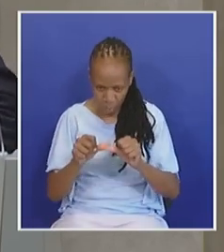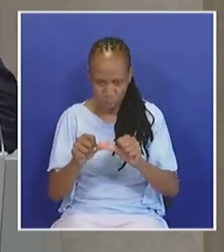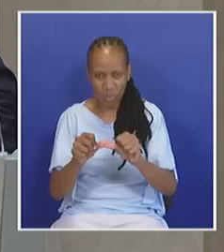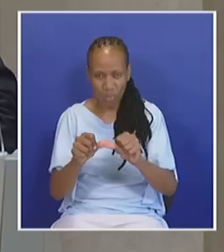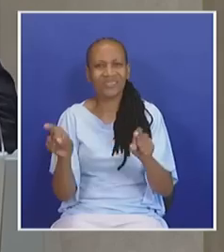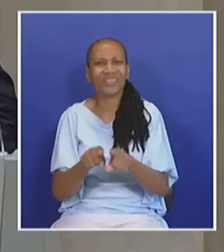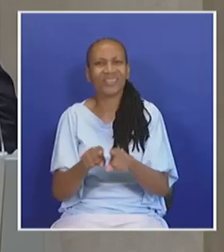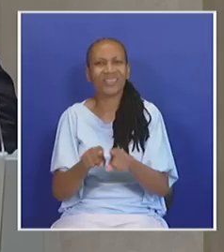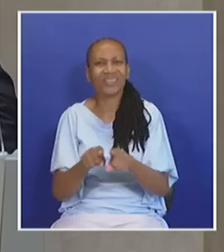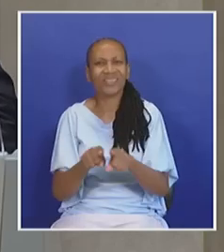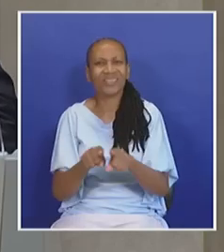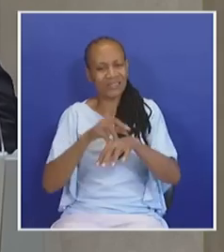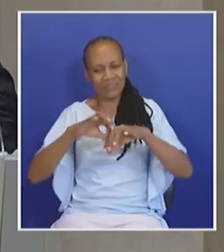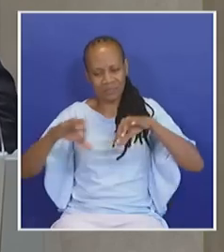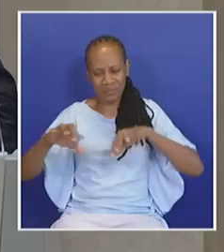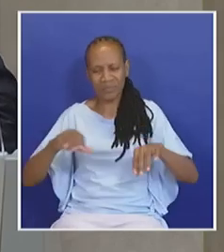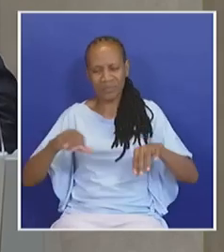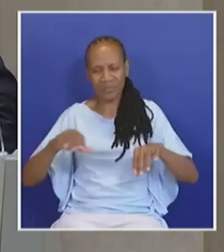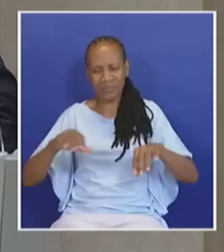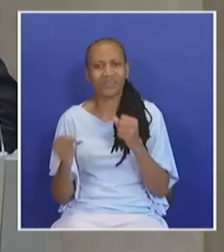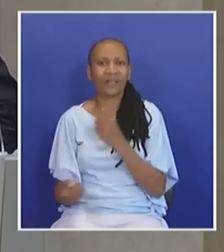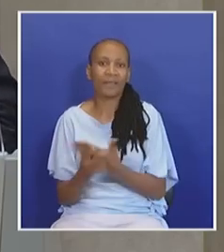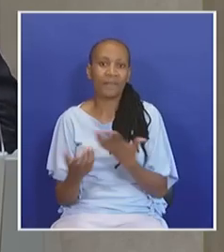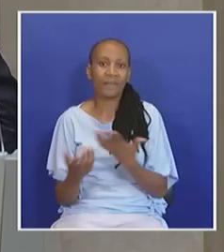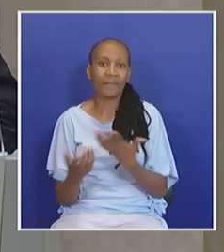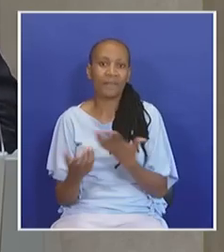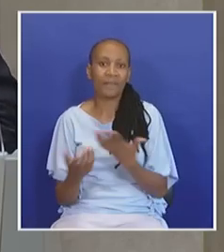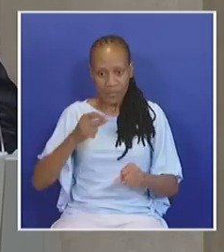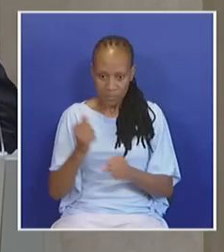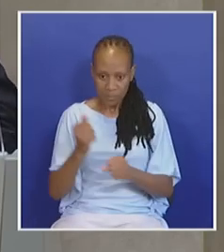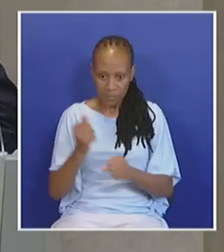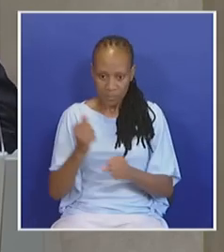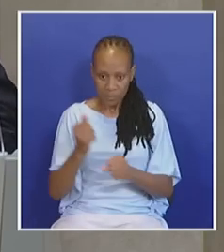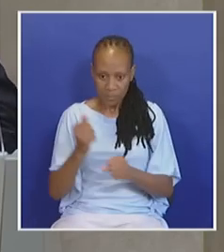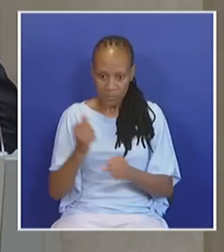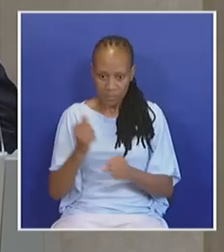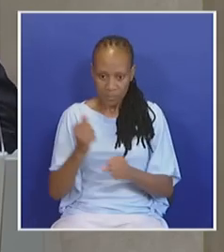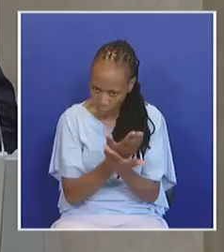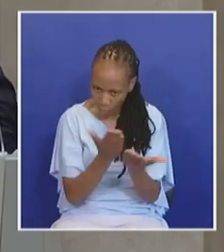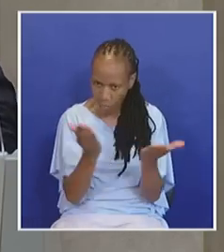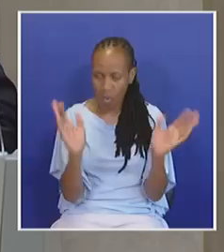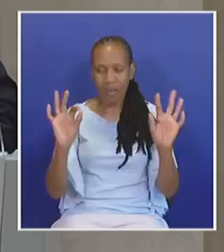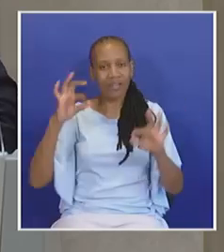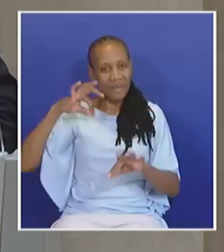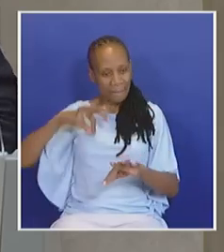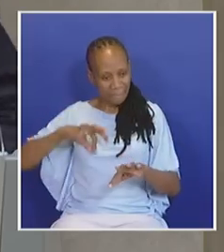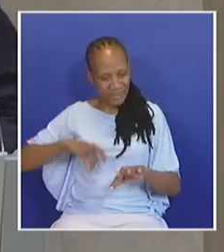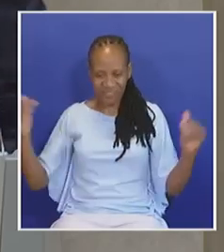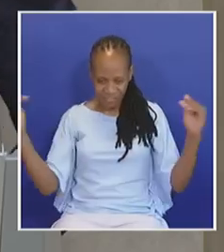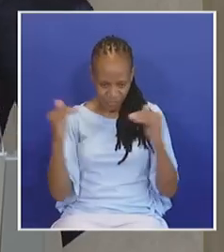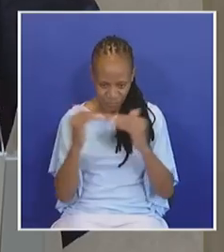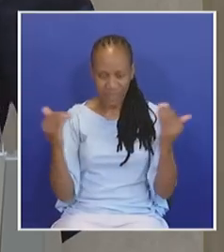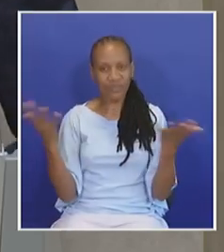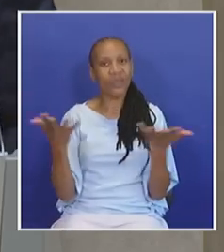society and ensure that all benefits accrue to all equally in our